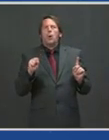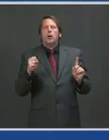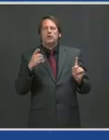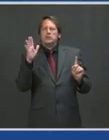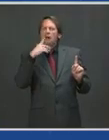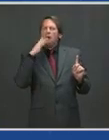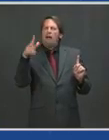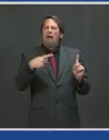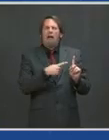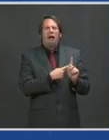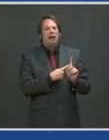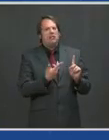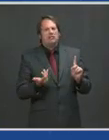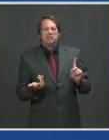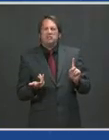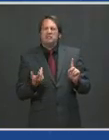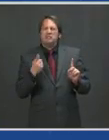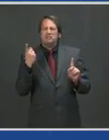like it?